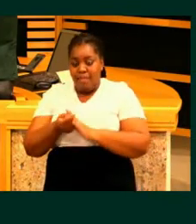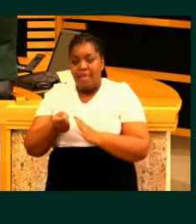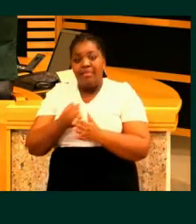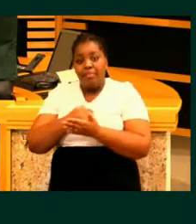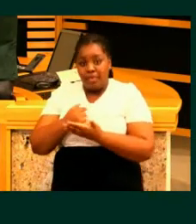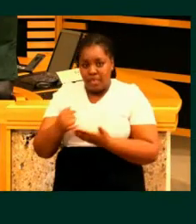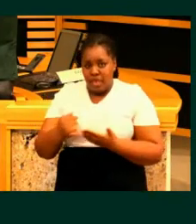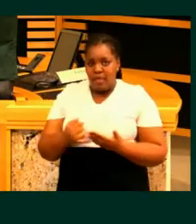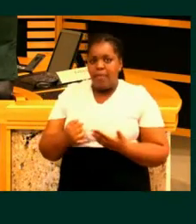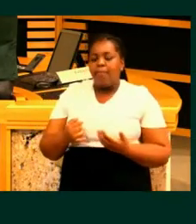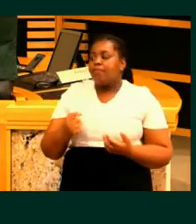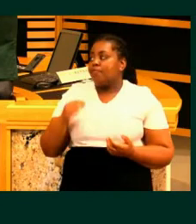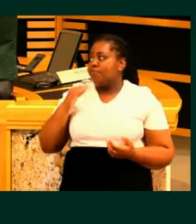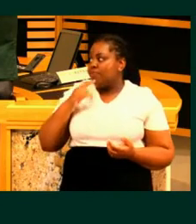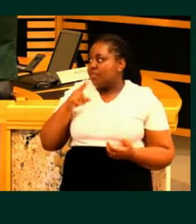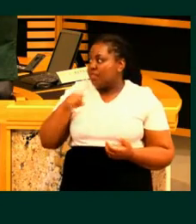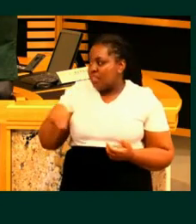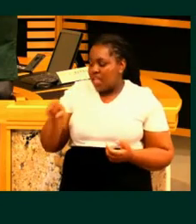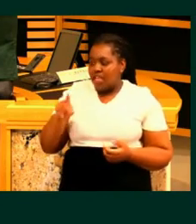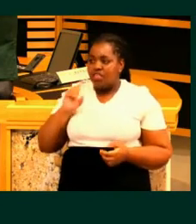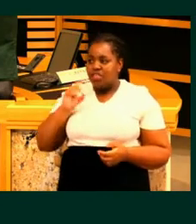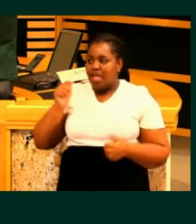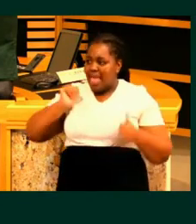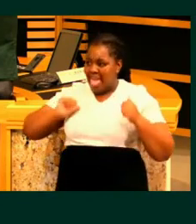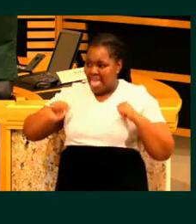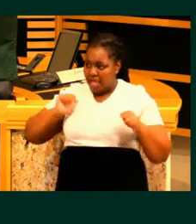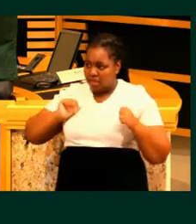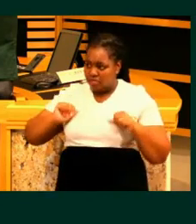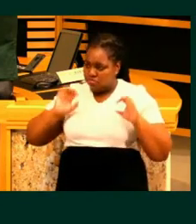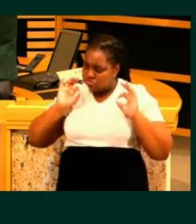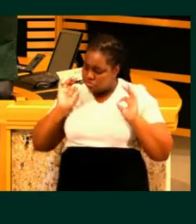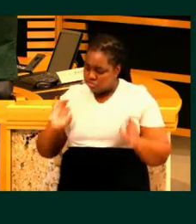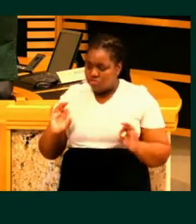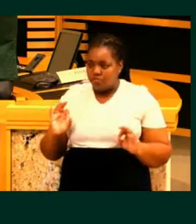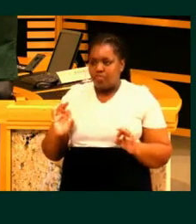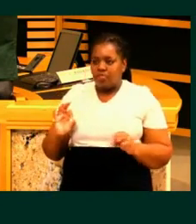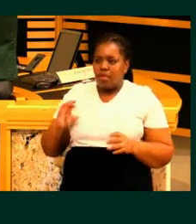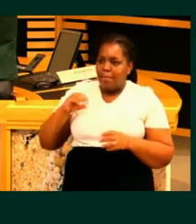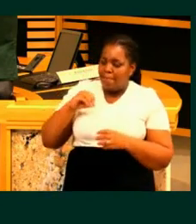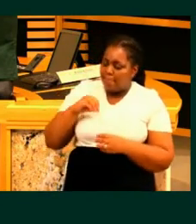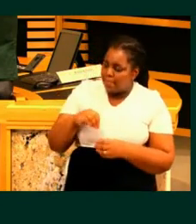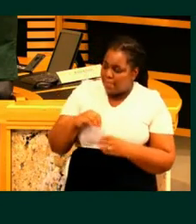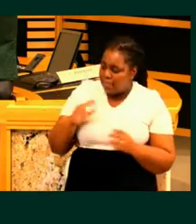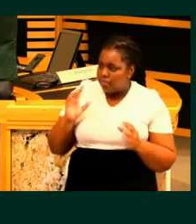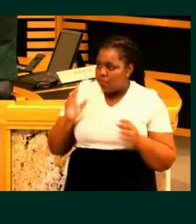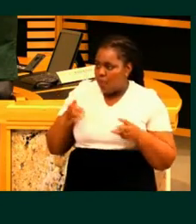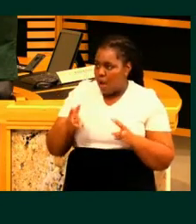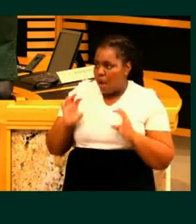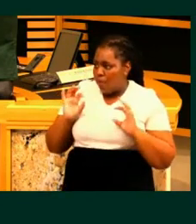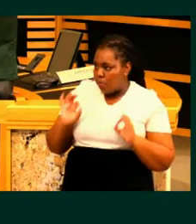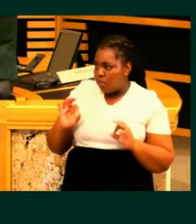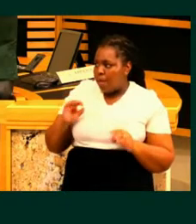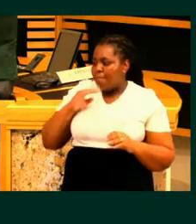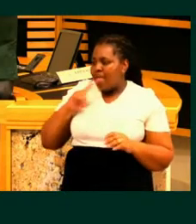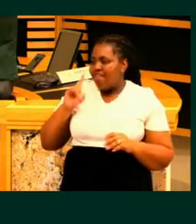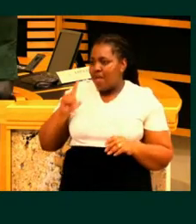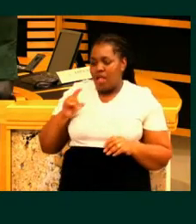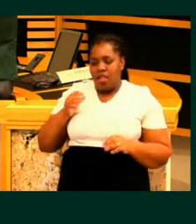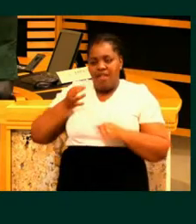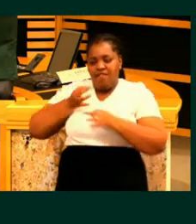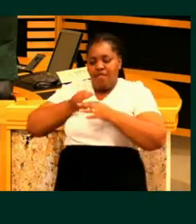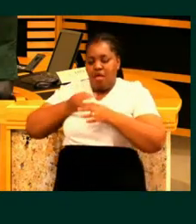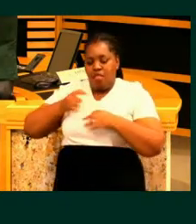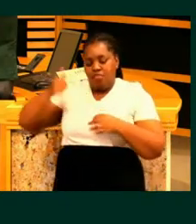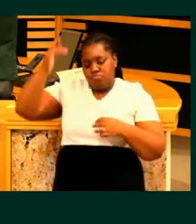expects the the Educators to act as deligent part familiar that is Father of the househ of the